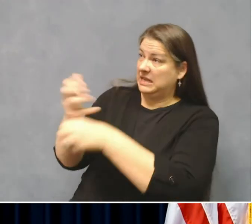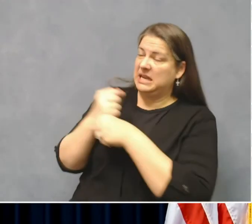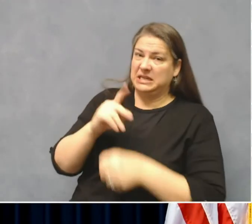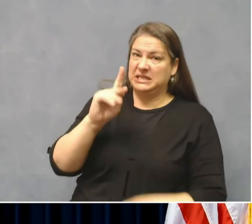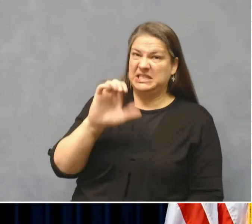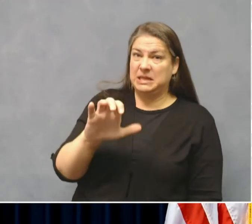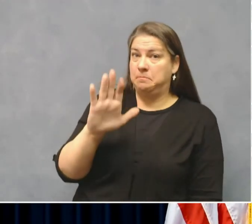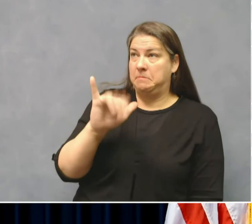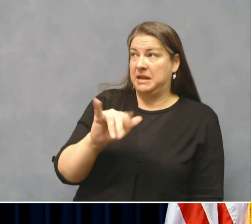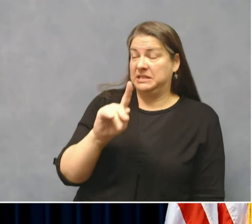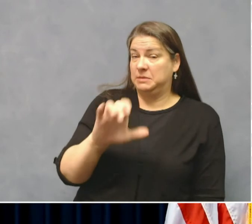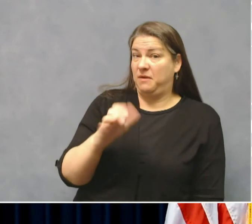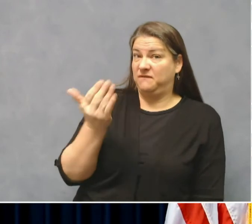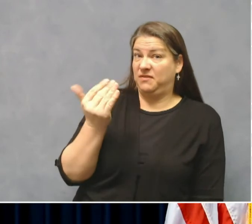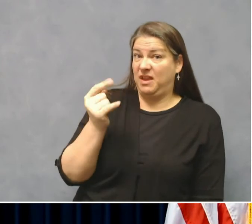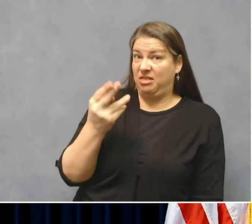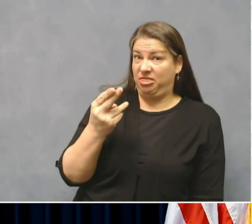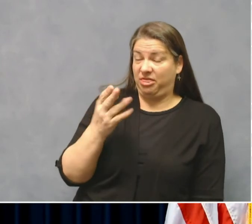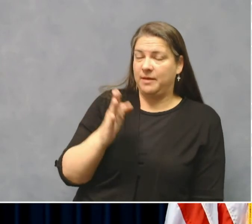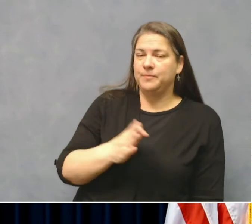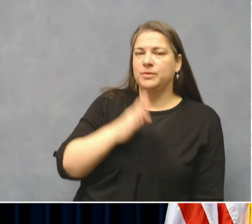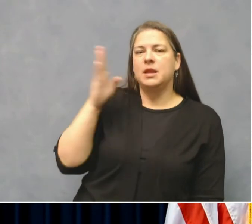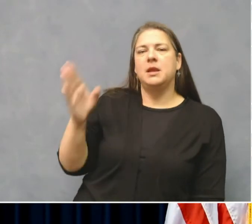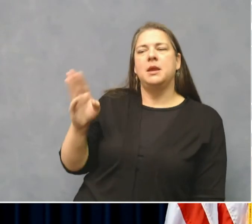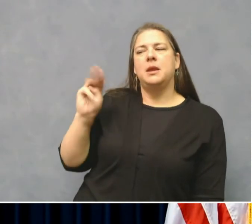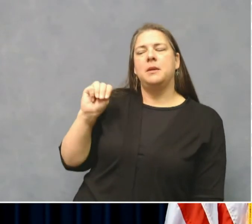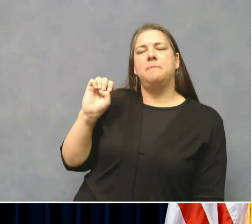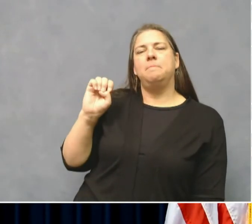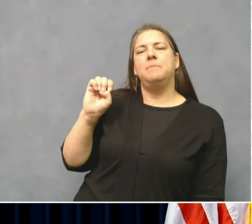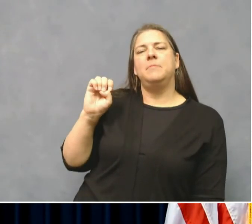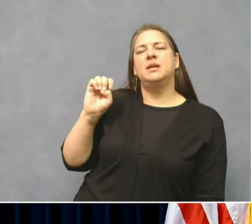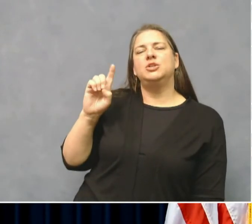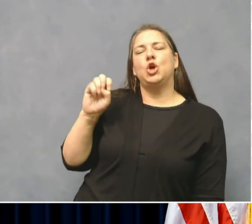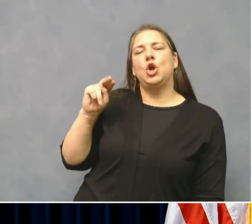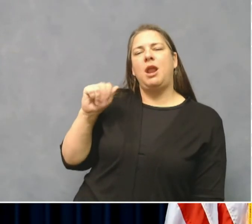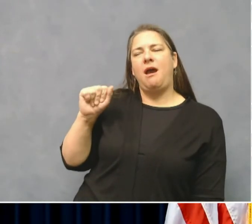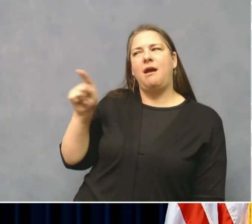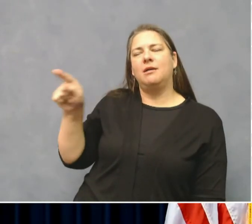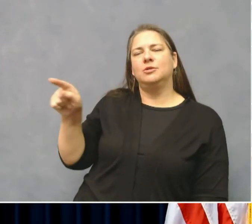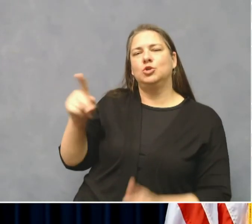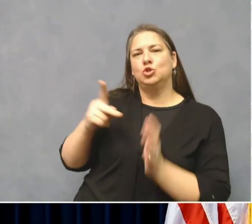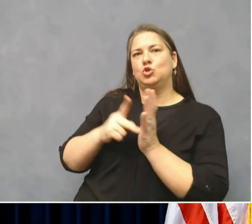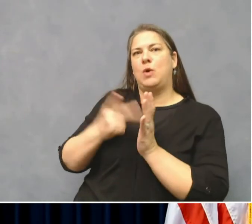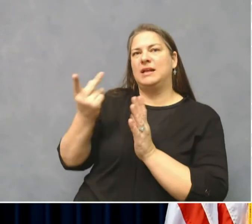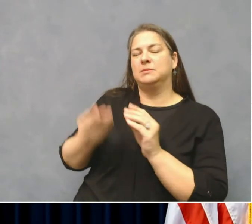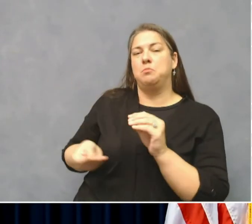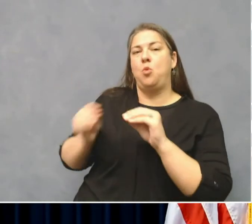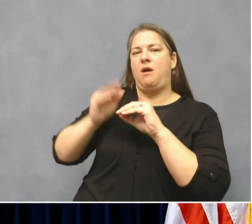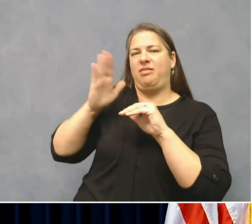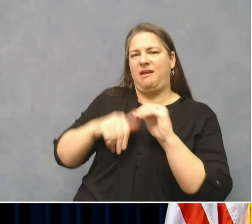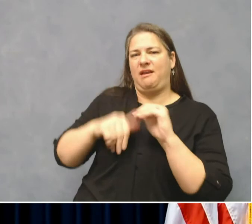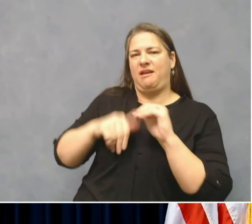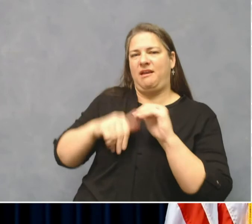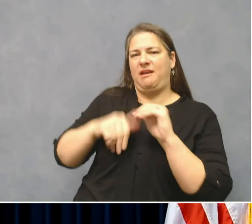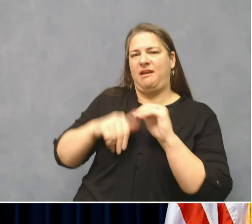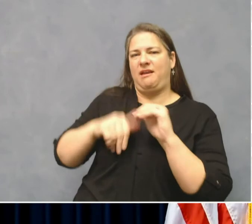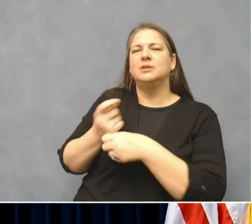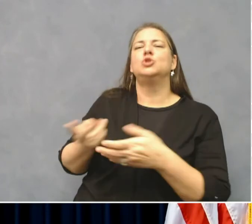and the Moderna, which the initial allocation there is about twice as much as Pfizer, and that'll come 2 weeks